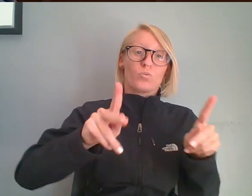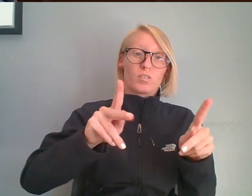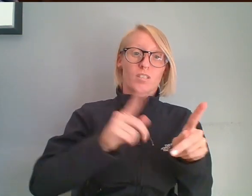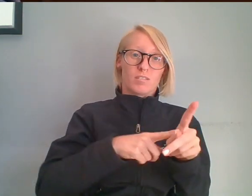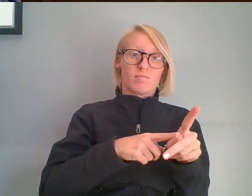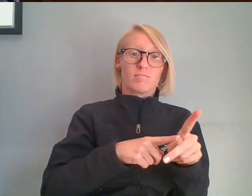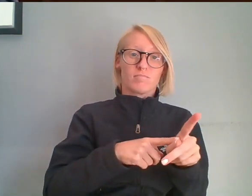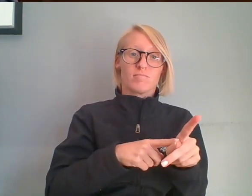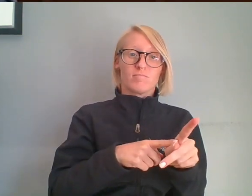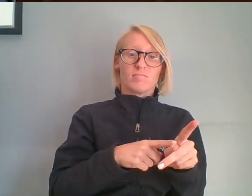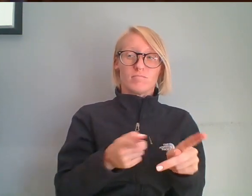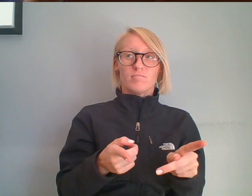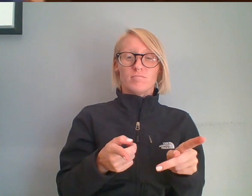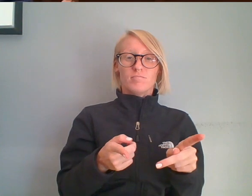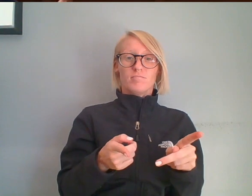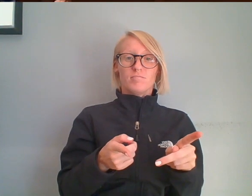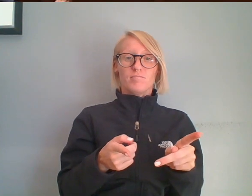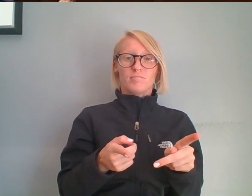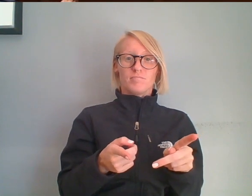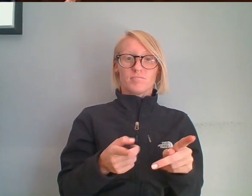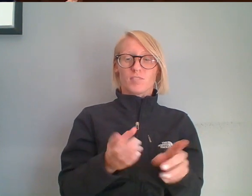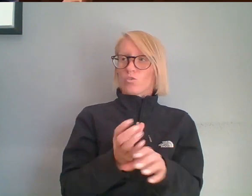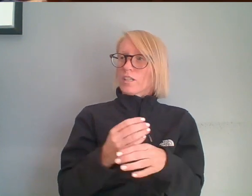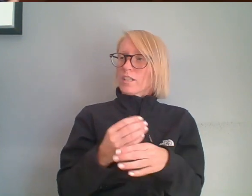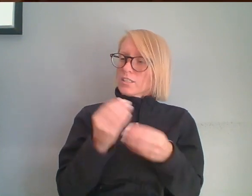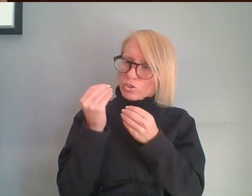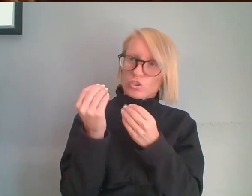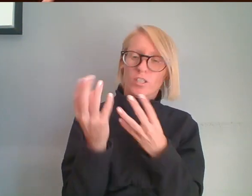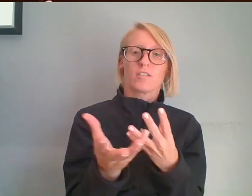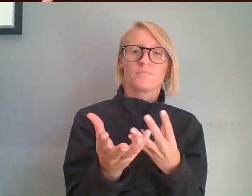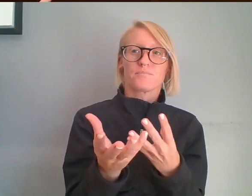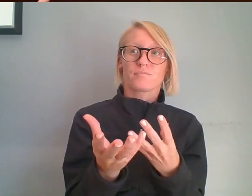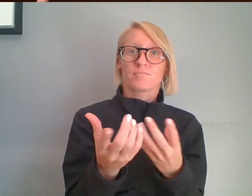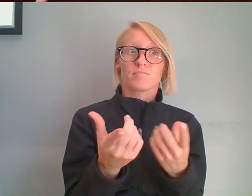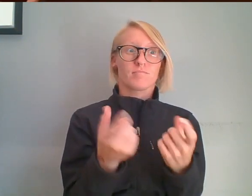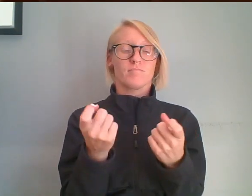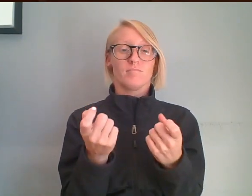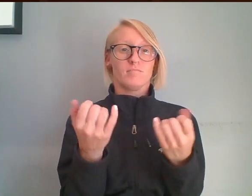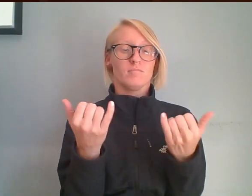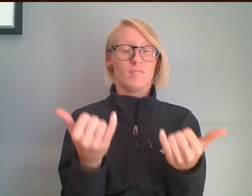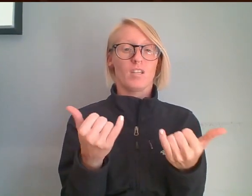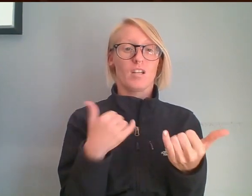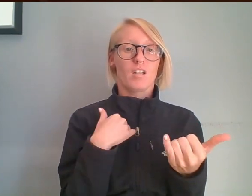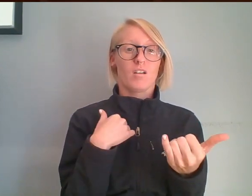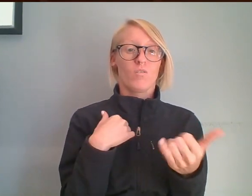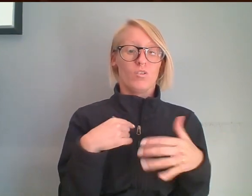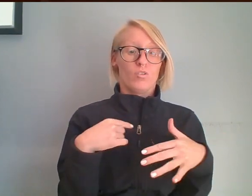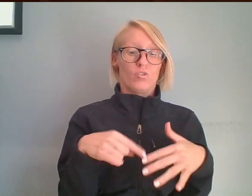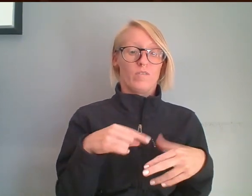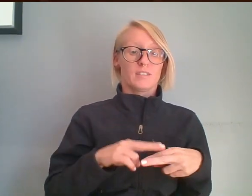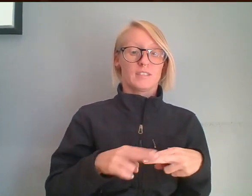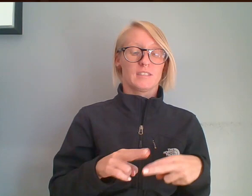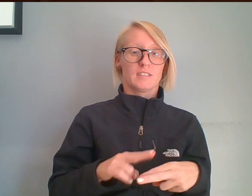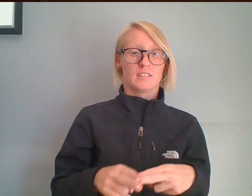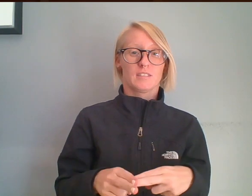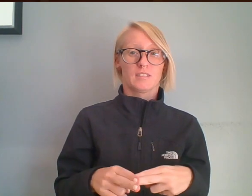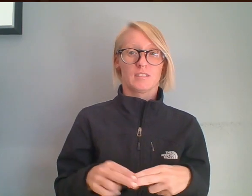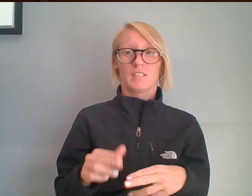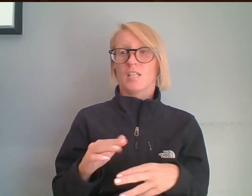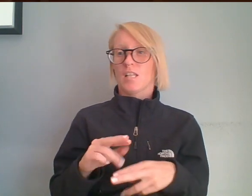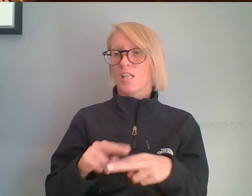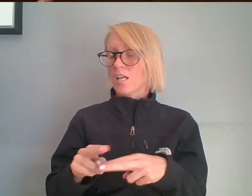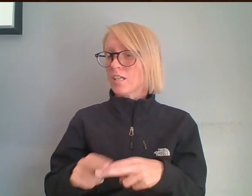as something that you can co-create and share, all of a sudden, you are less nervous, less